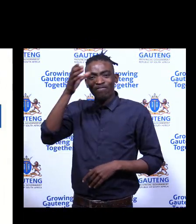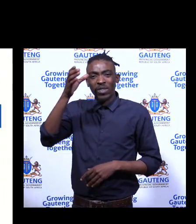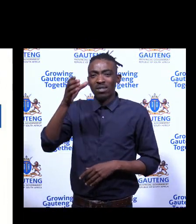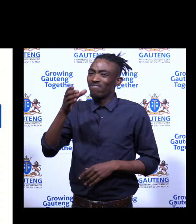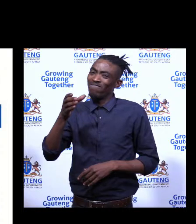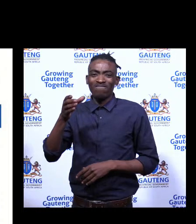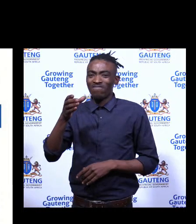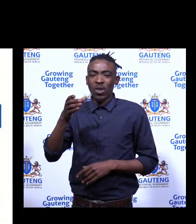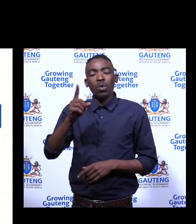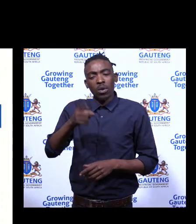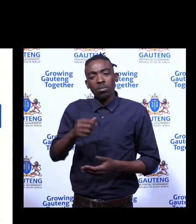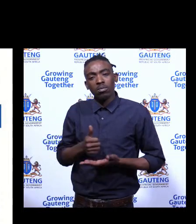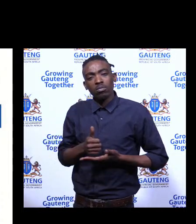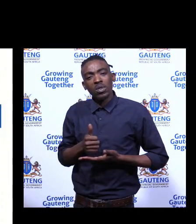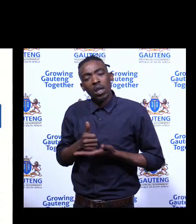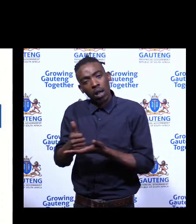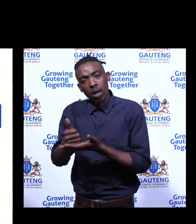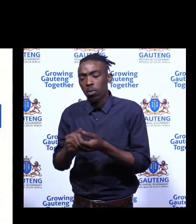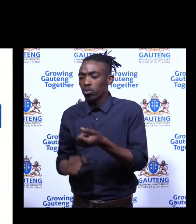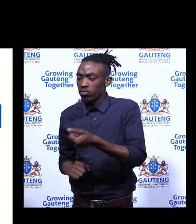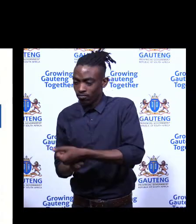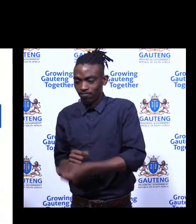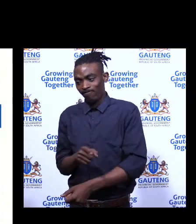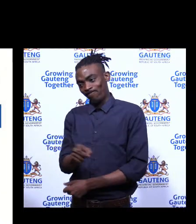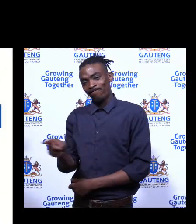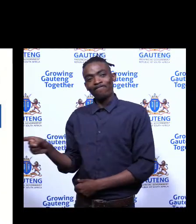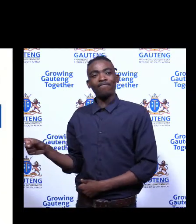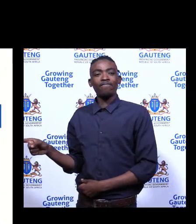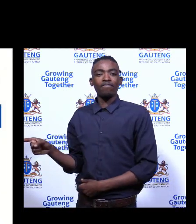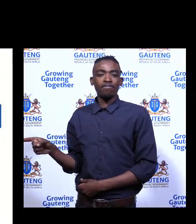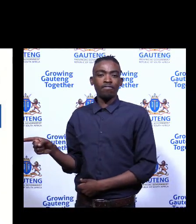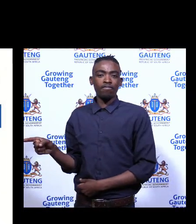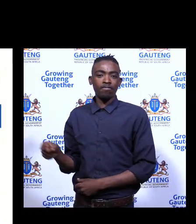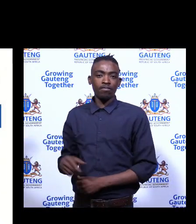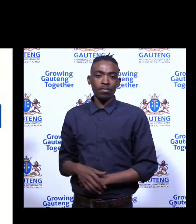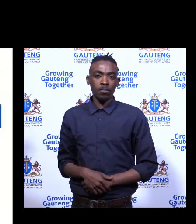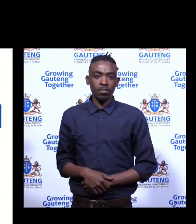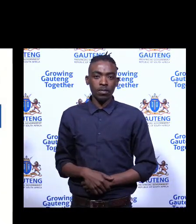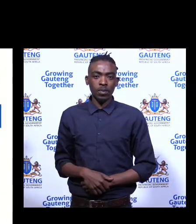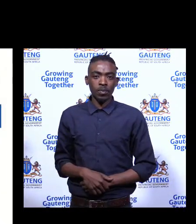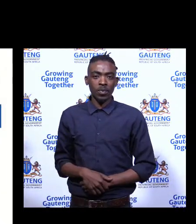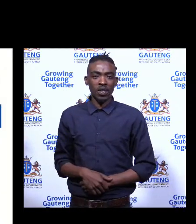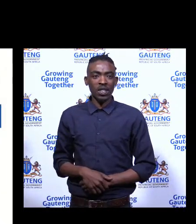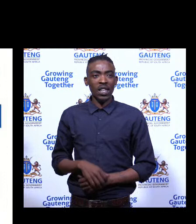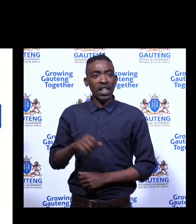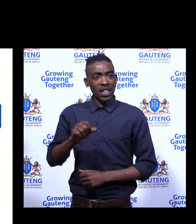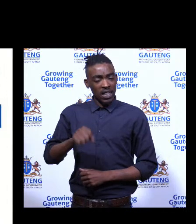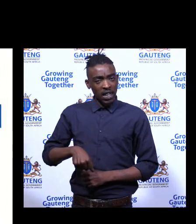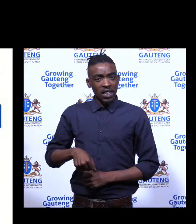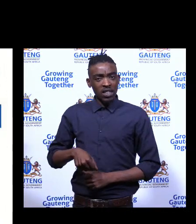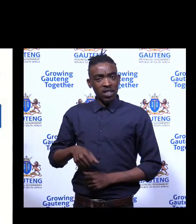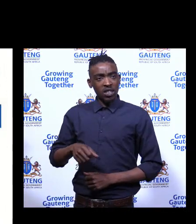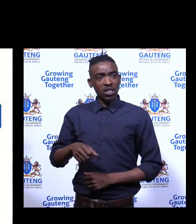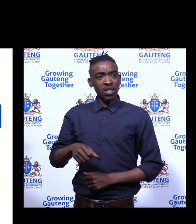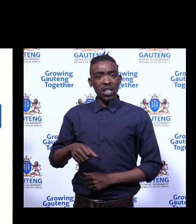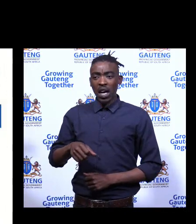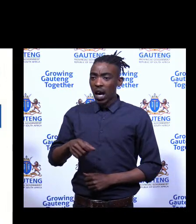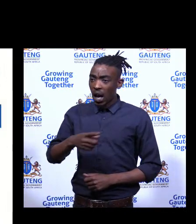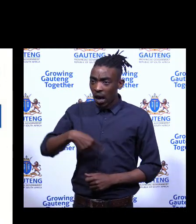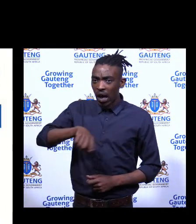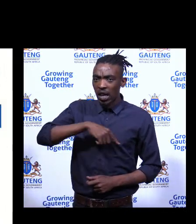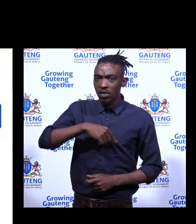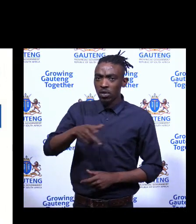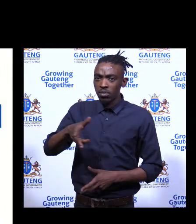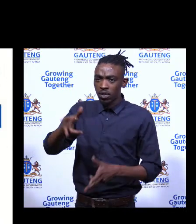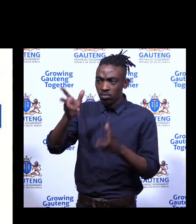investigation. This is a patient who goes to the primary healthcare as a first level of care with the complaints